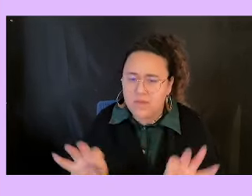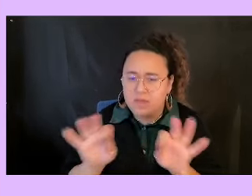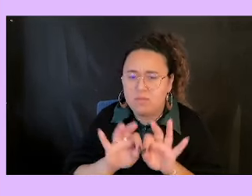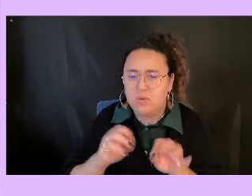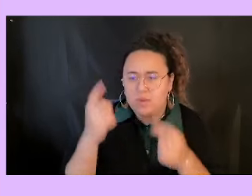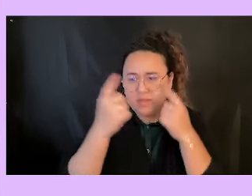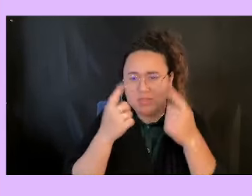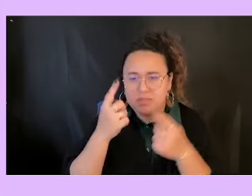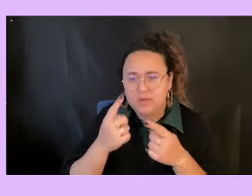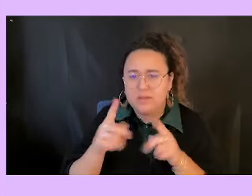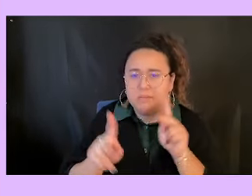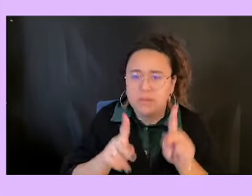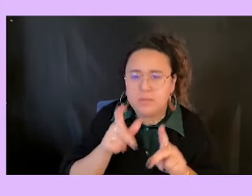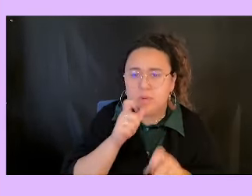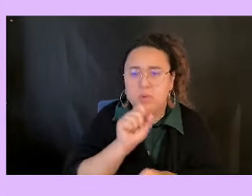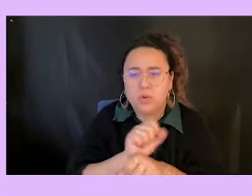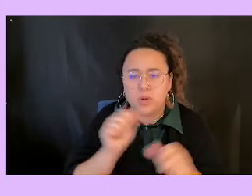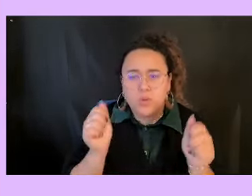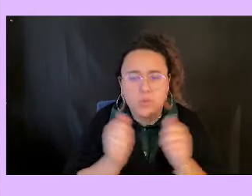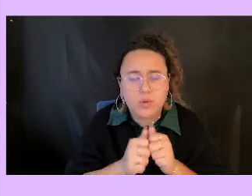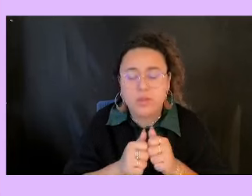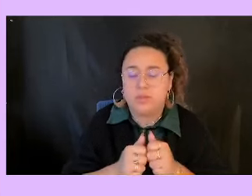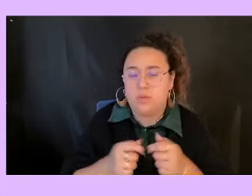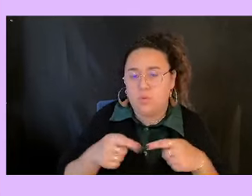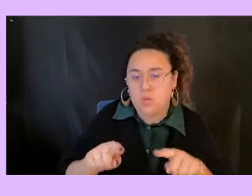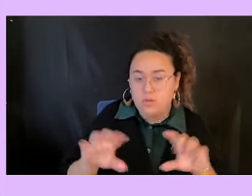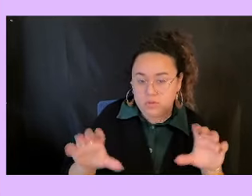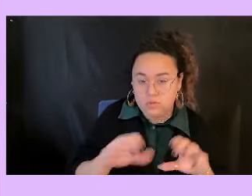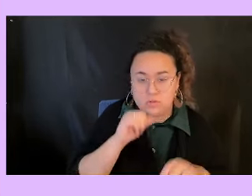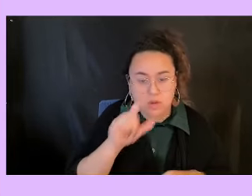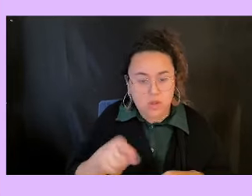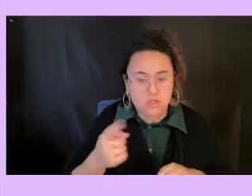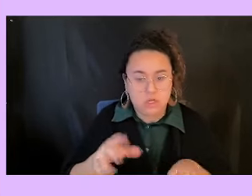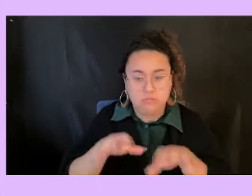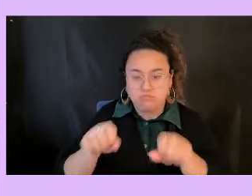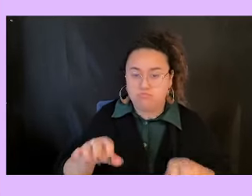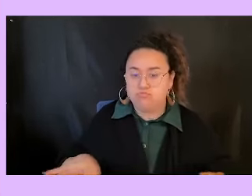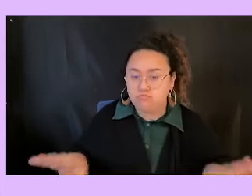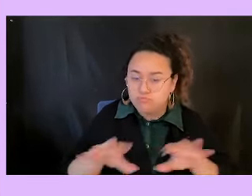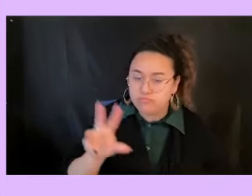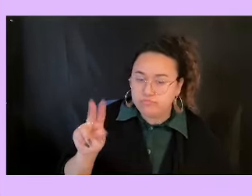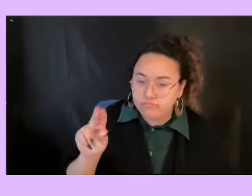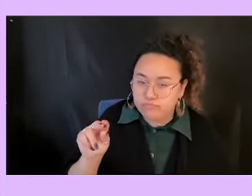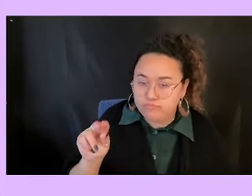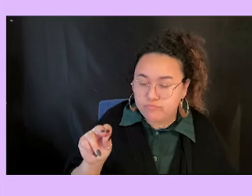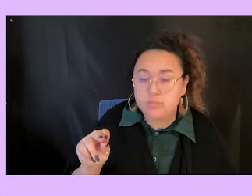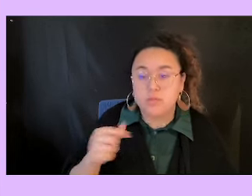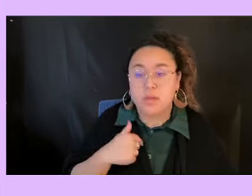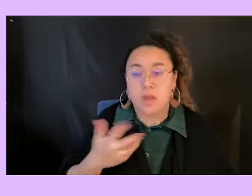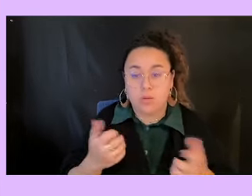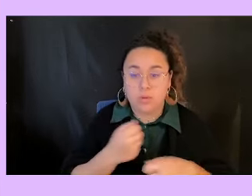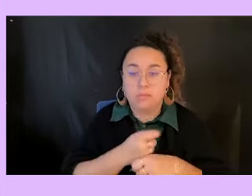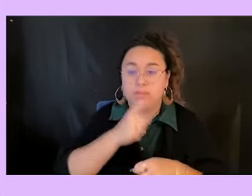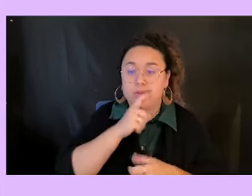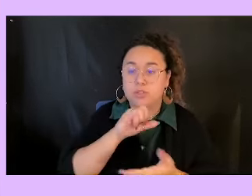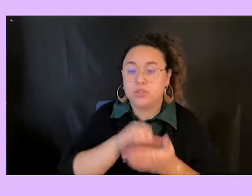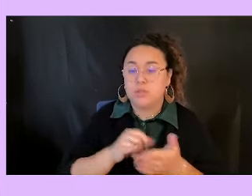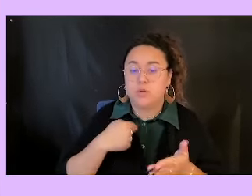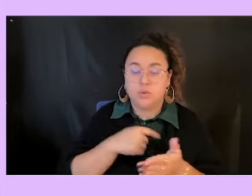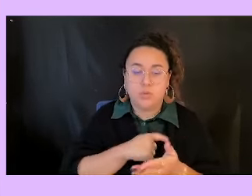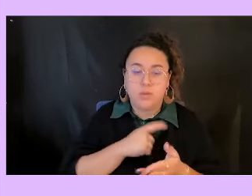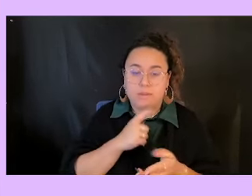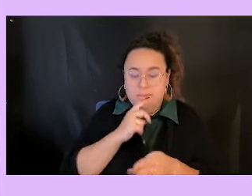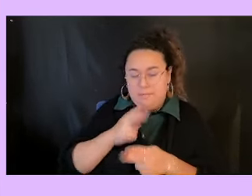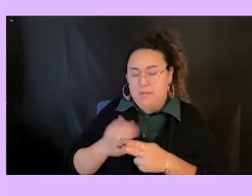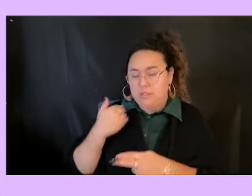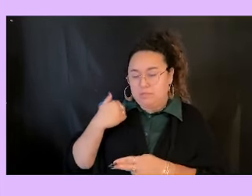we're doing it, right? And it's not just a occupation of a space thing. And I just want to make sure, too, we quickly glossed over it,